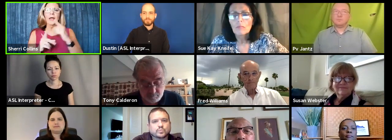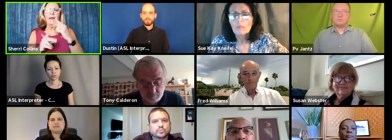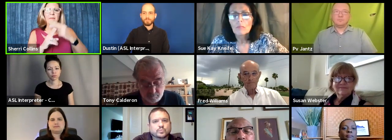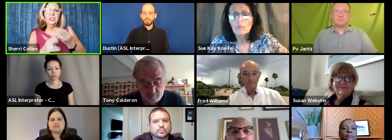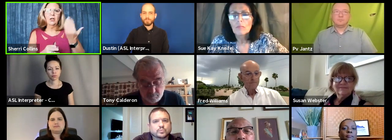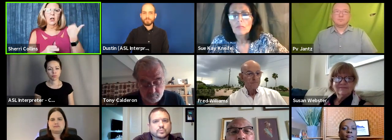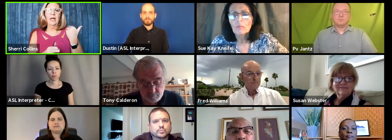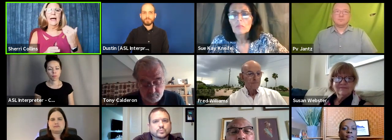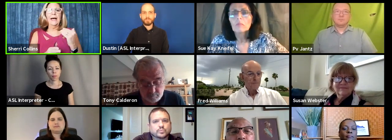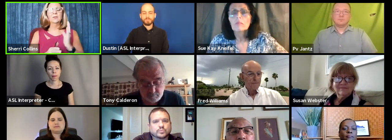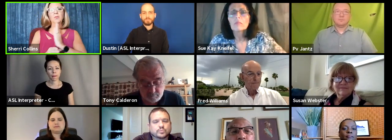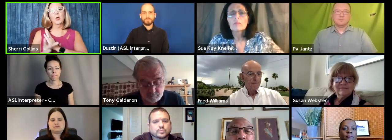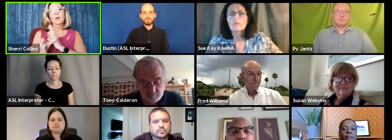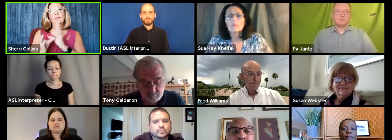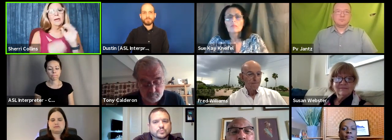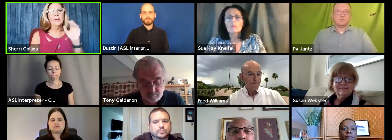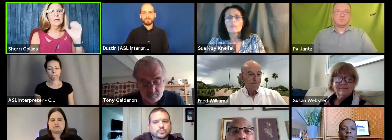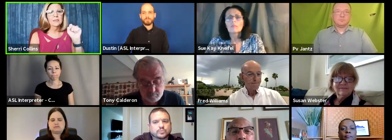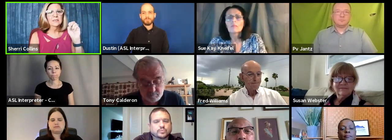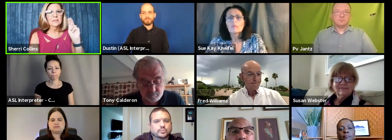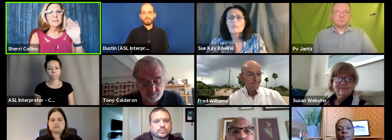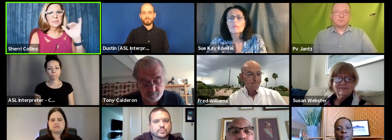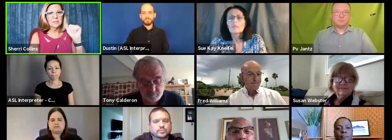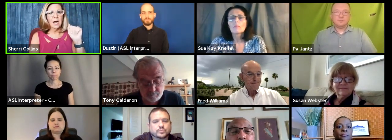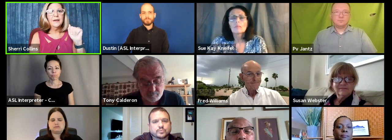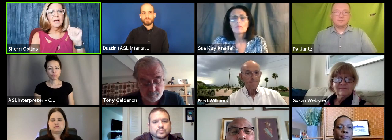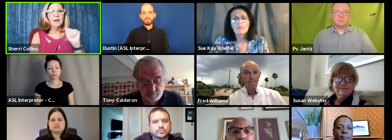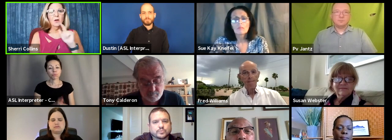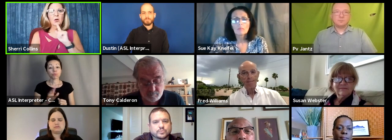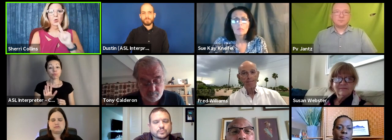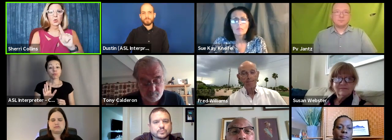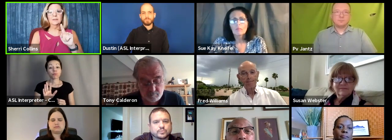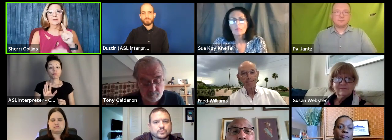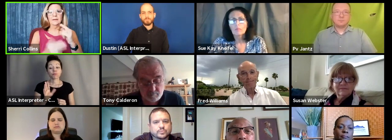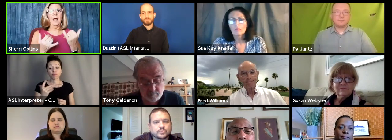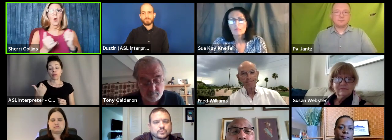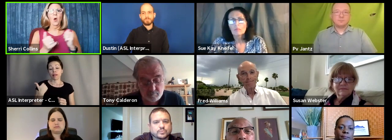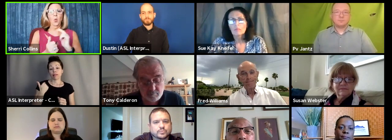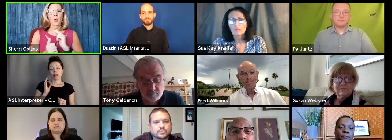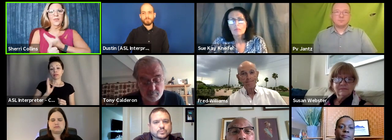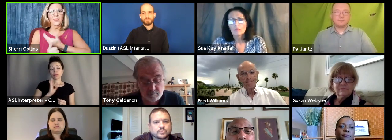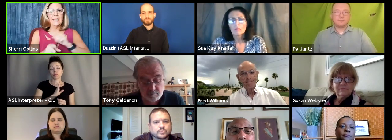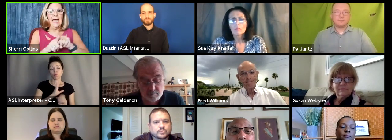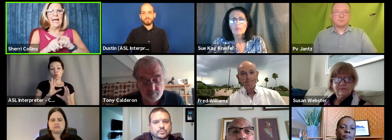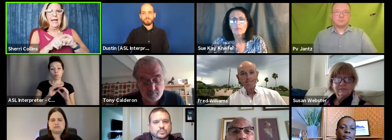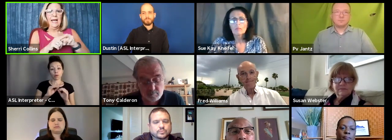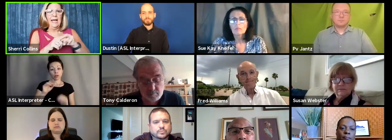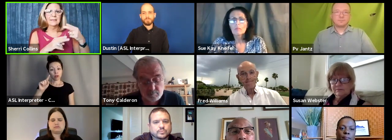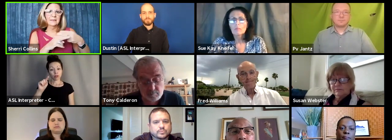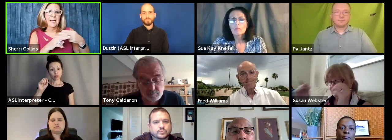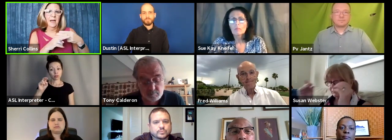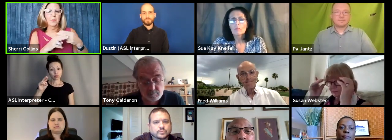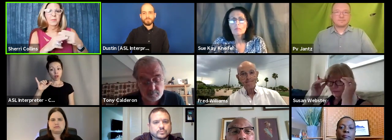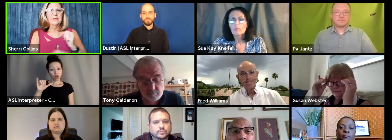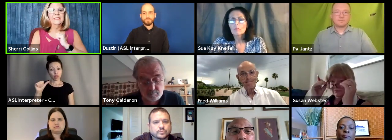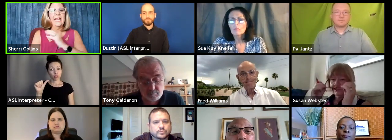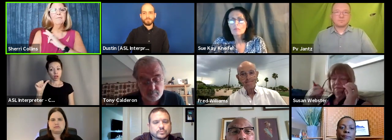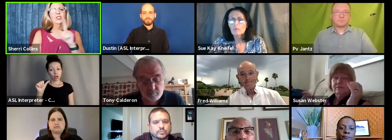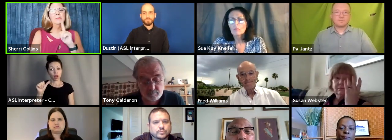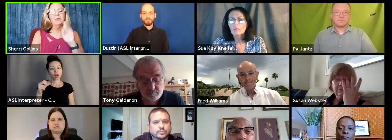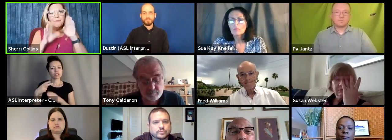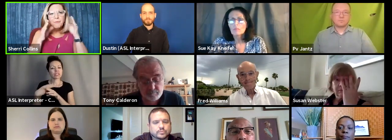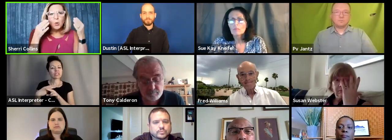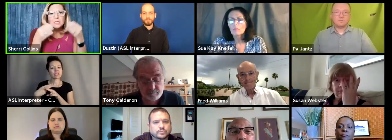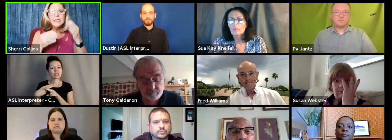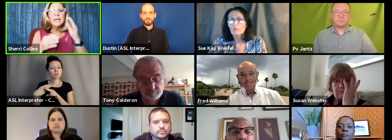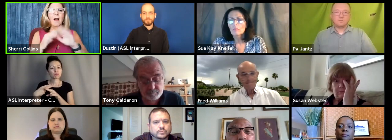Also, I mentioned our last board meeting, Sonia, who is now with us as a temp staff,